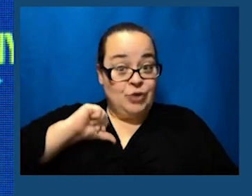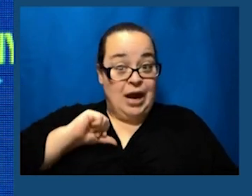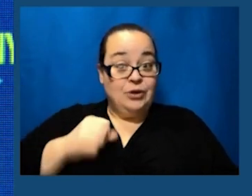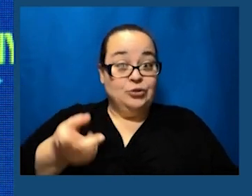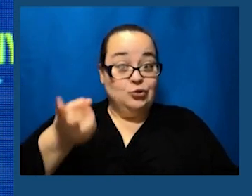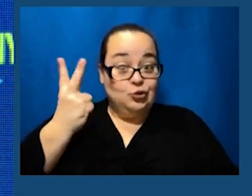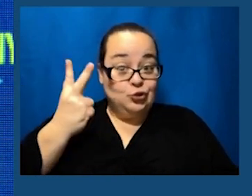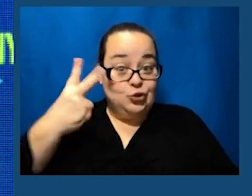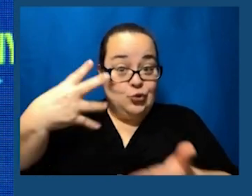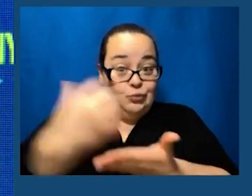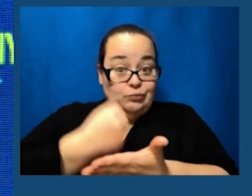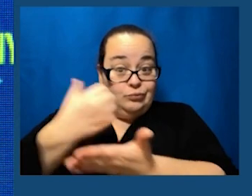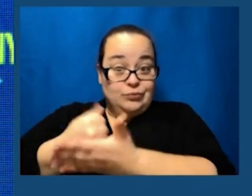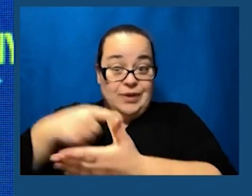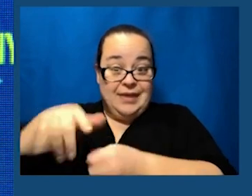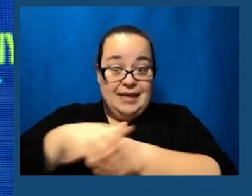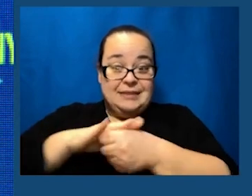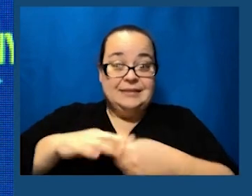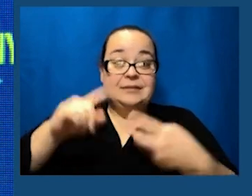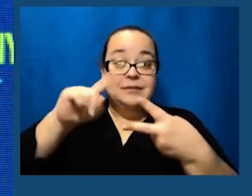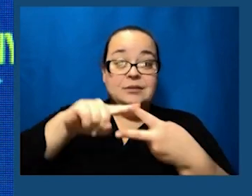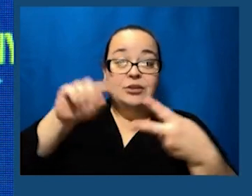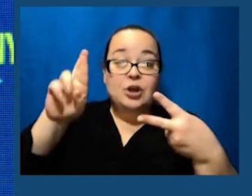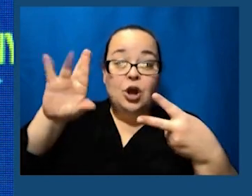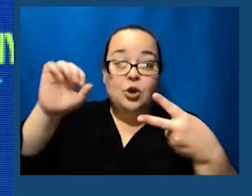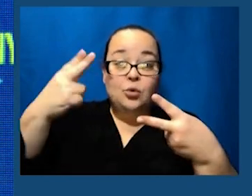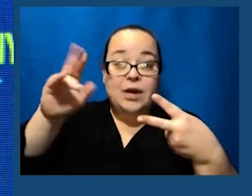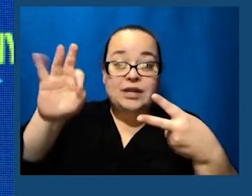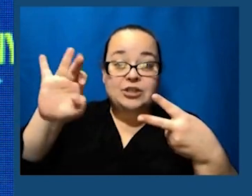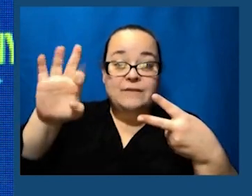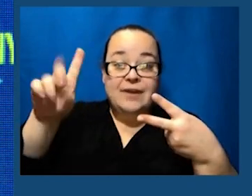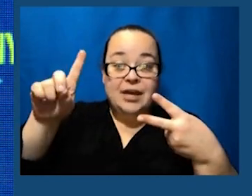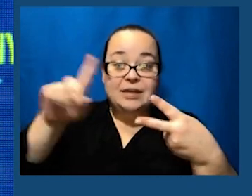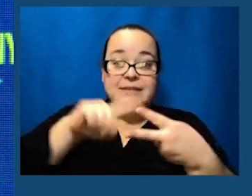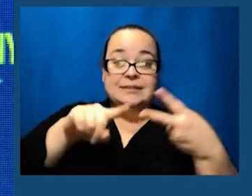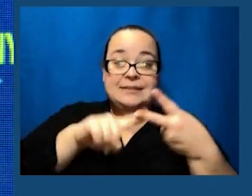this region are the town of Richfield and the village of Boonville.